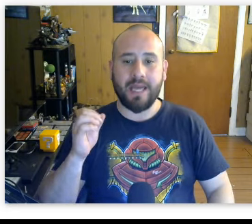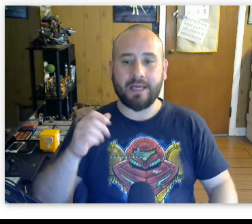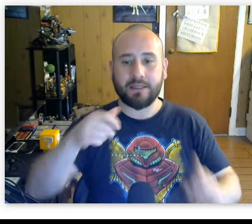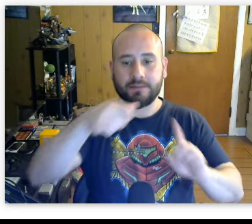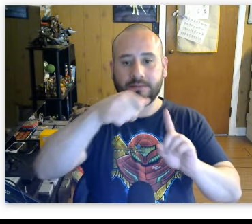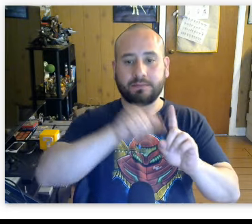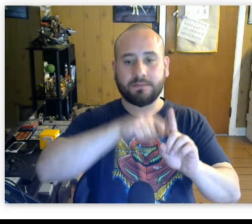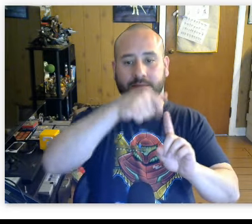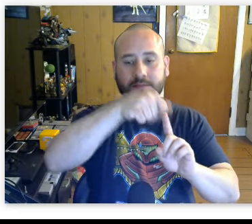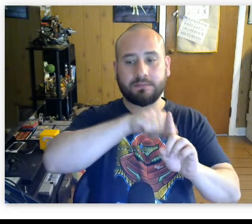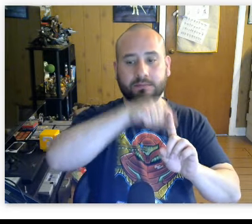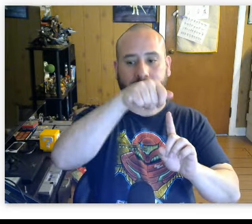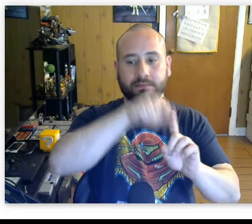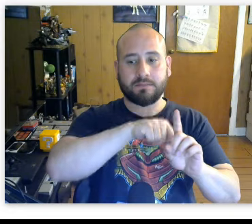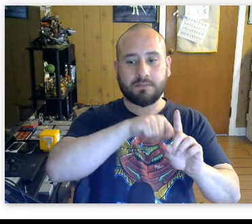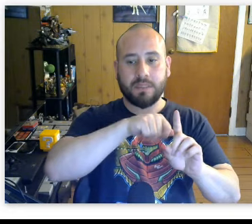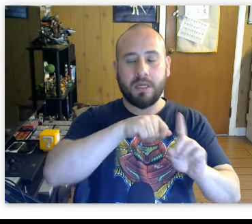banana,